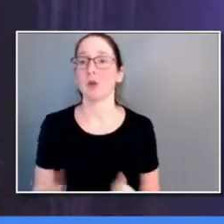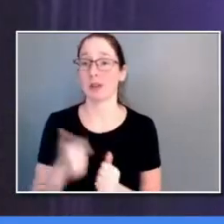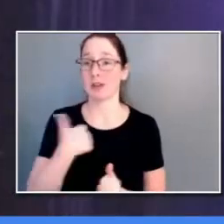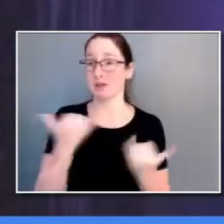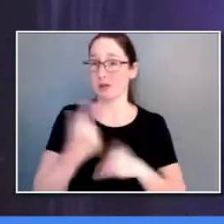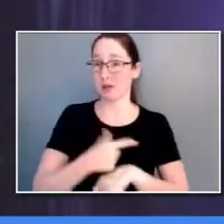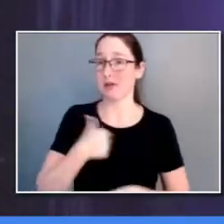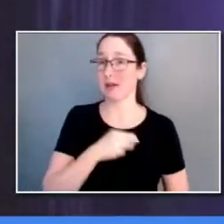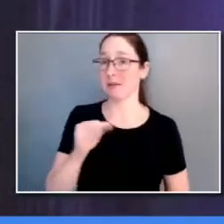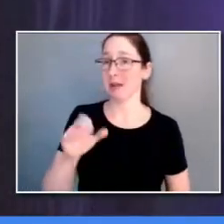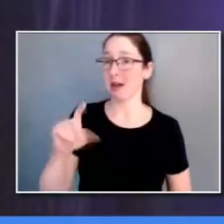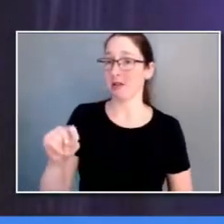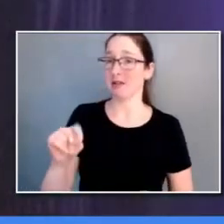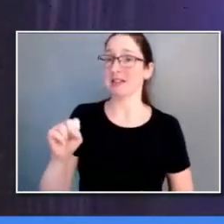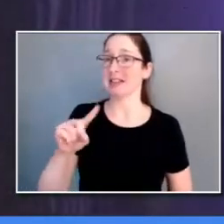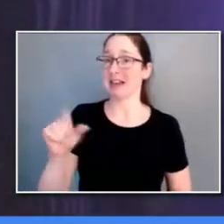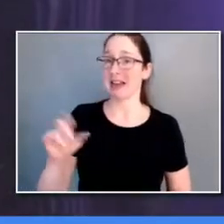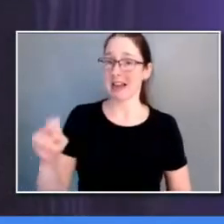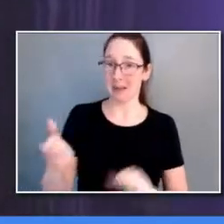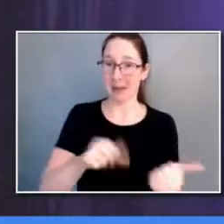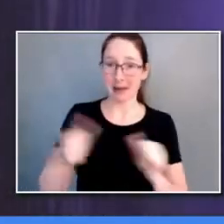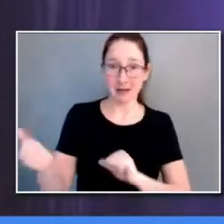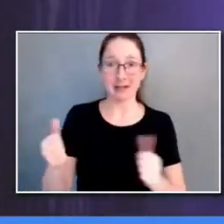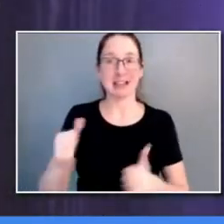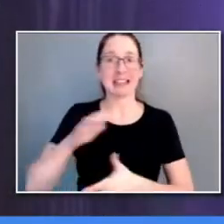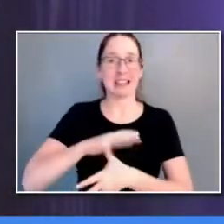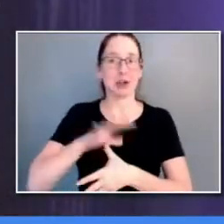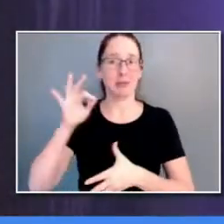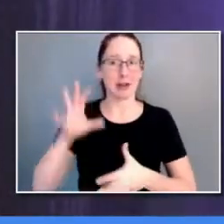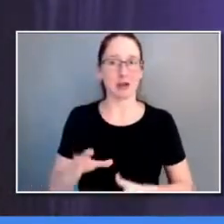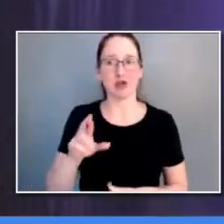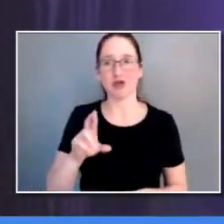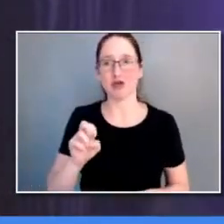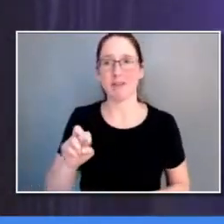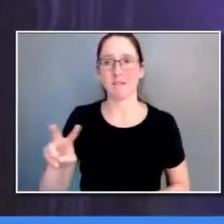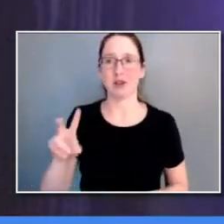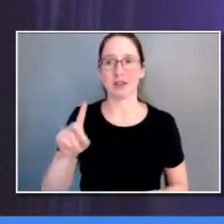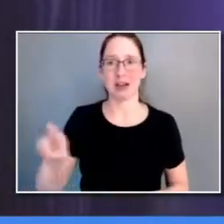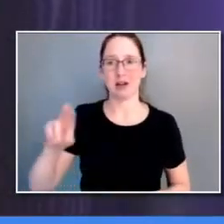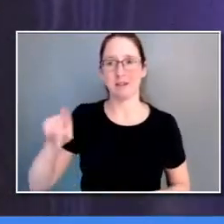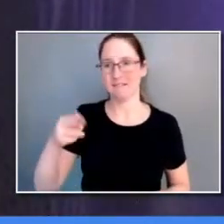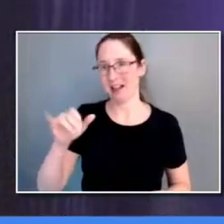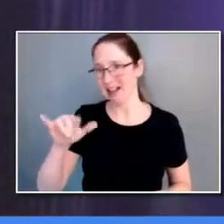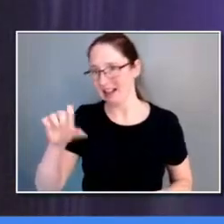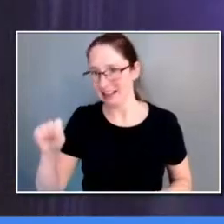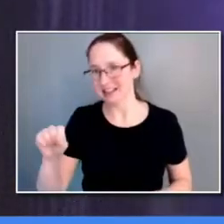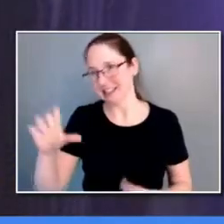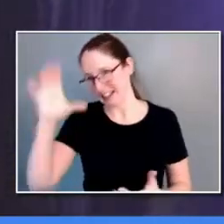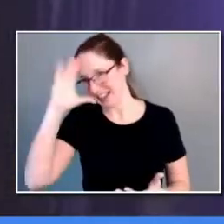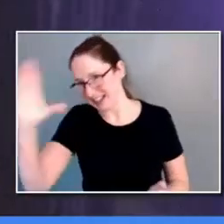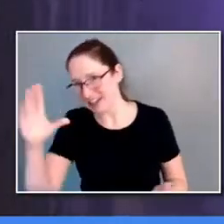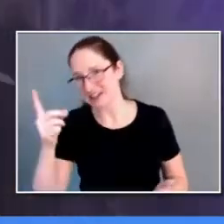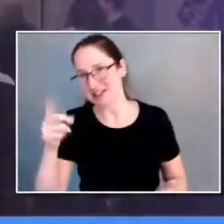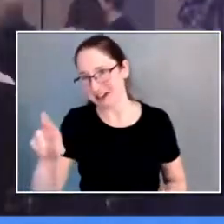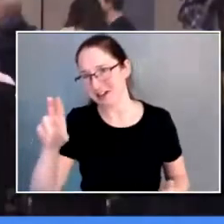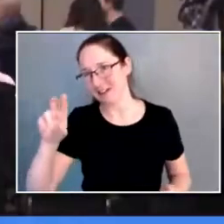Zion Baptist Church Senior Pastor, the Reverend Dr. Phyllis Beaumonte. Hi, Dr. Phyllis.